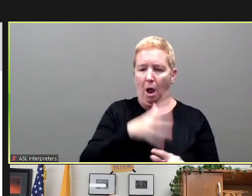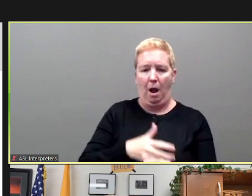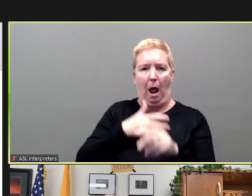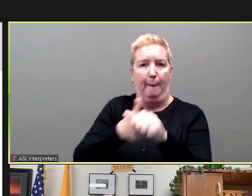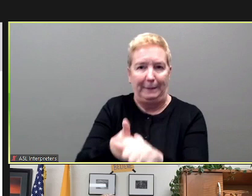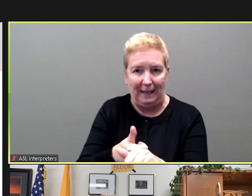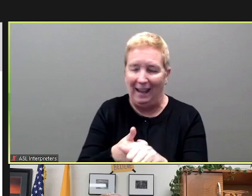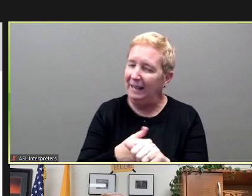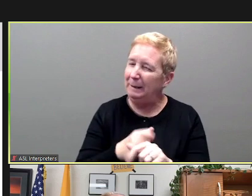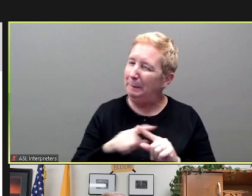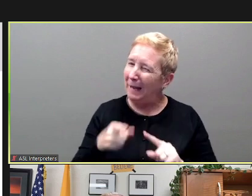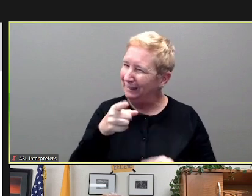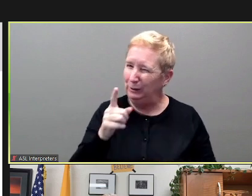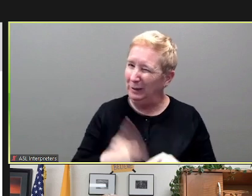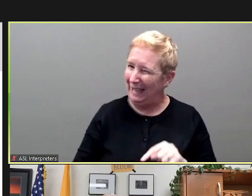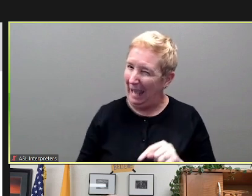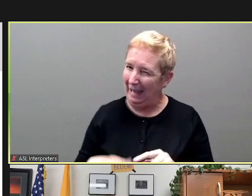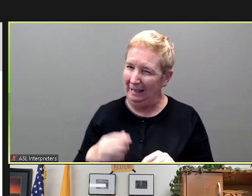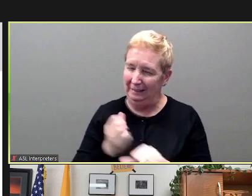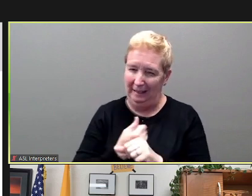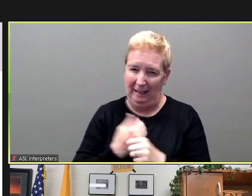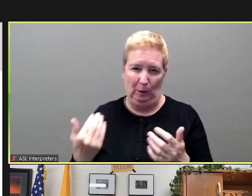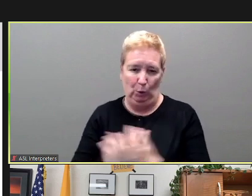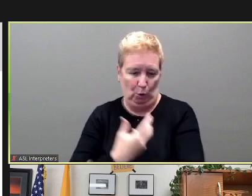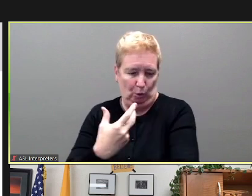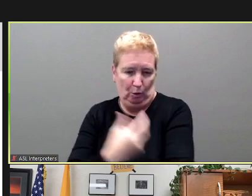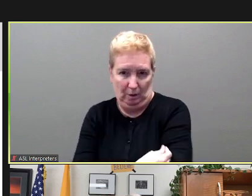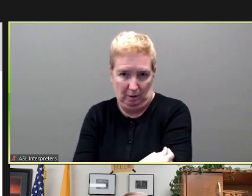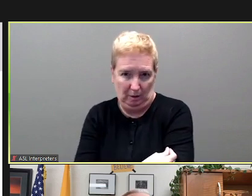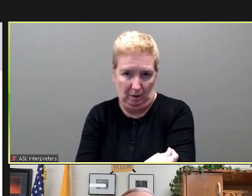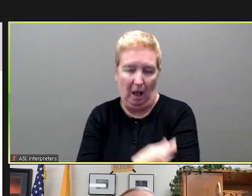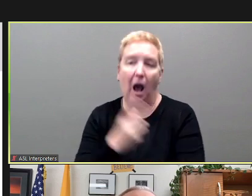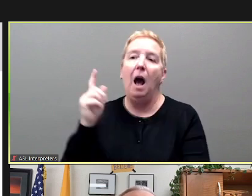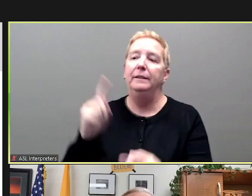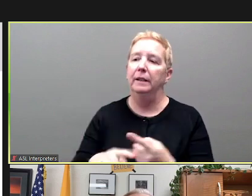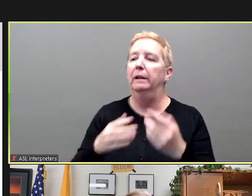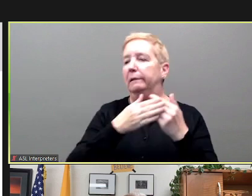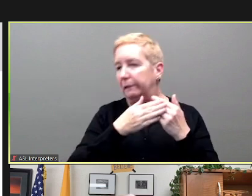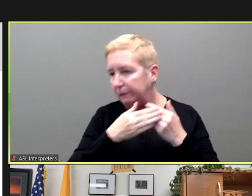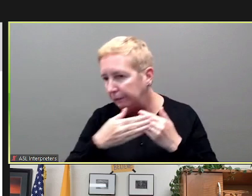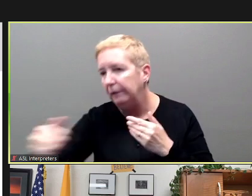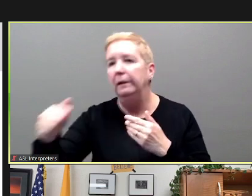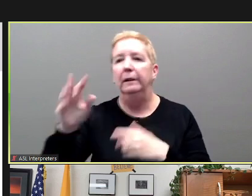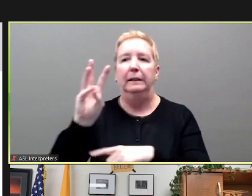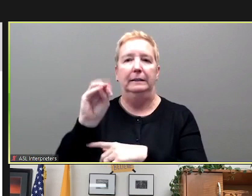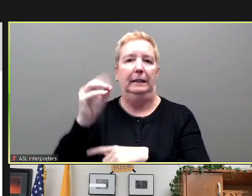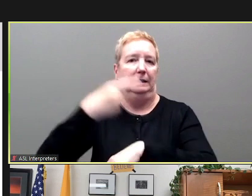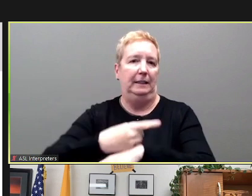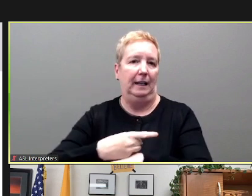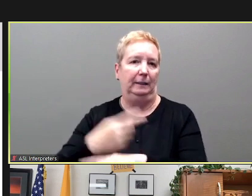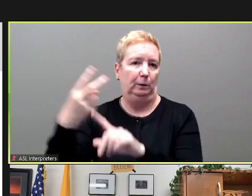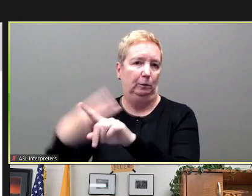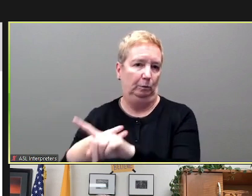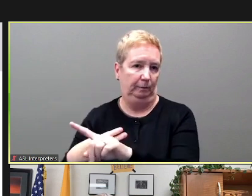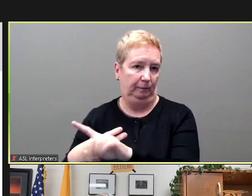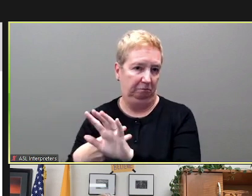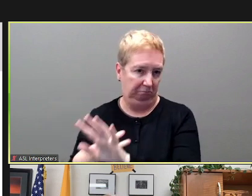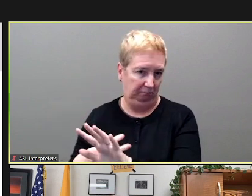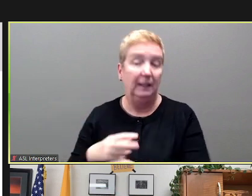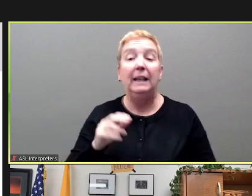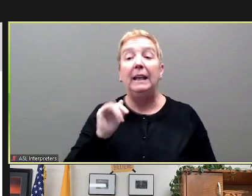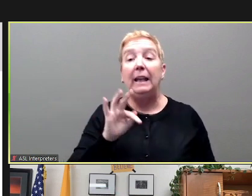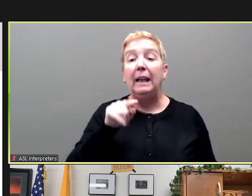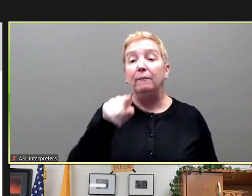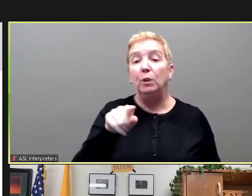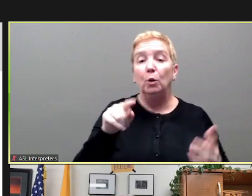you can't get the new booster for a full 60 days. So you need to wait 60 days. And if you're going to get